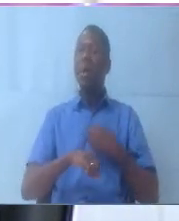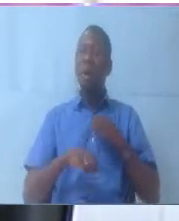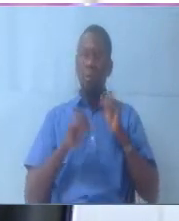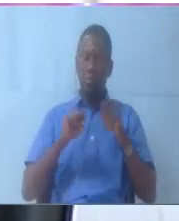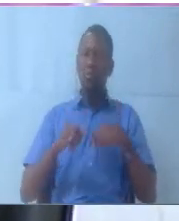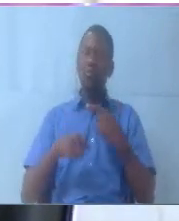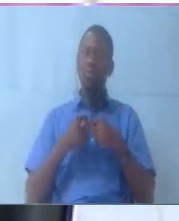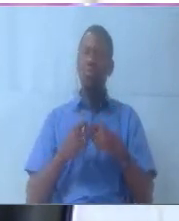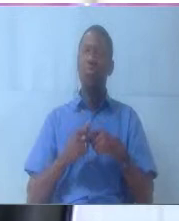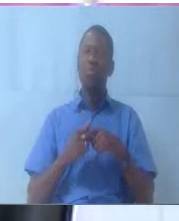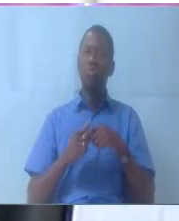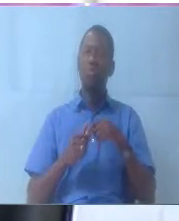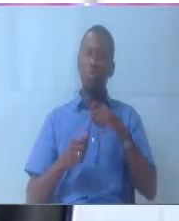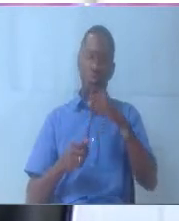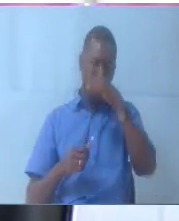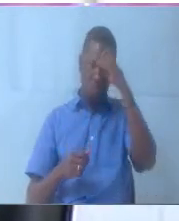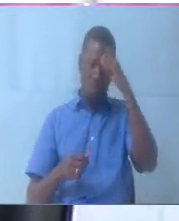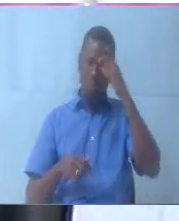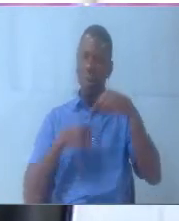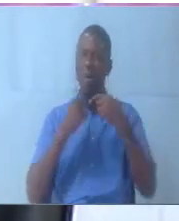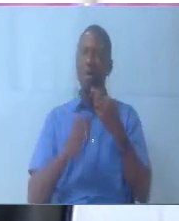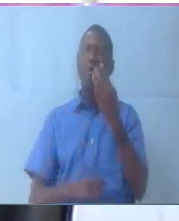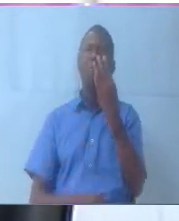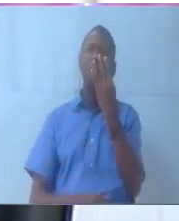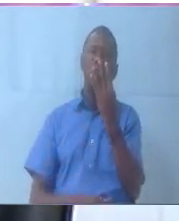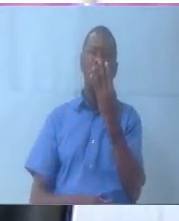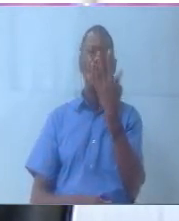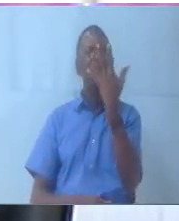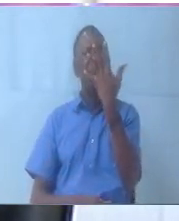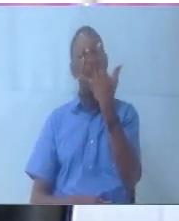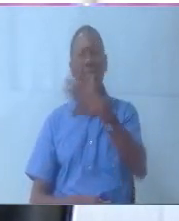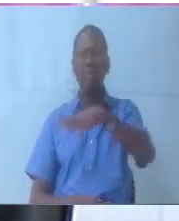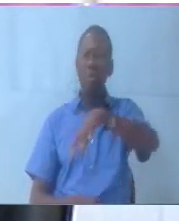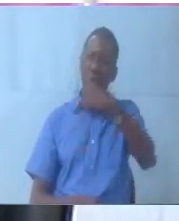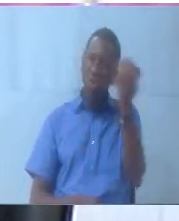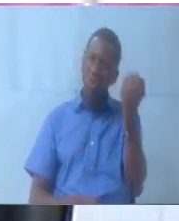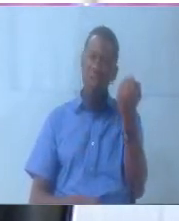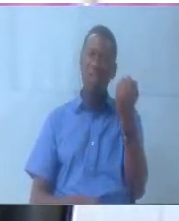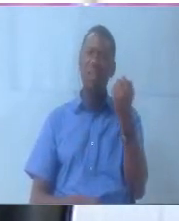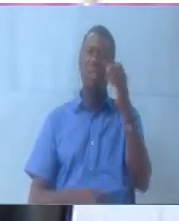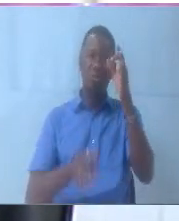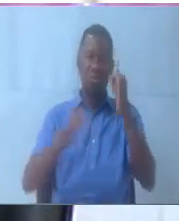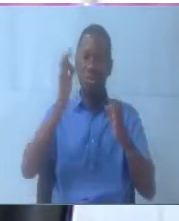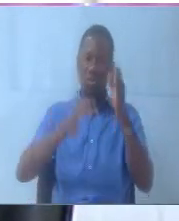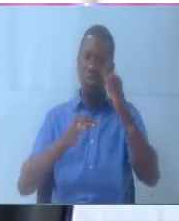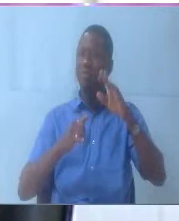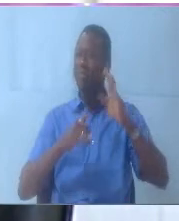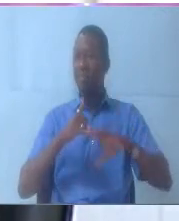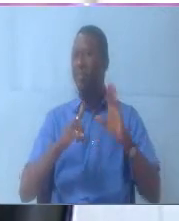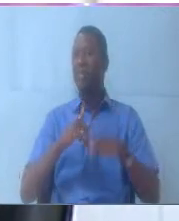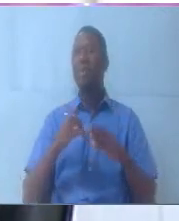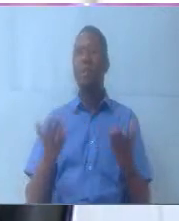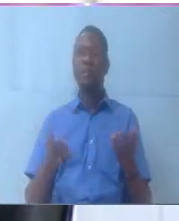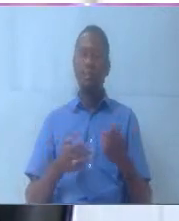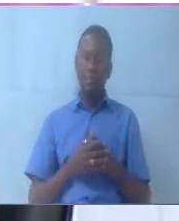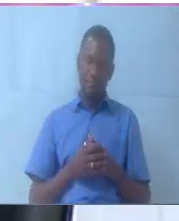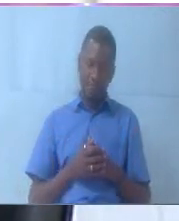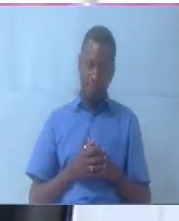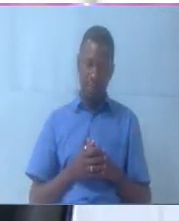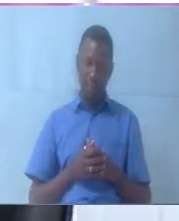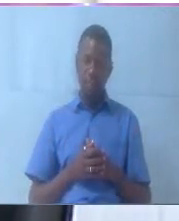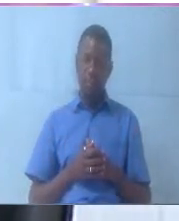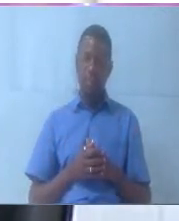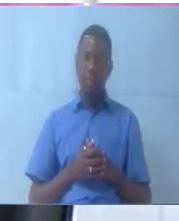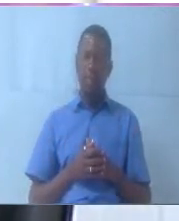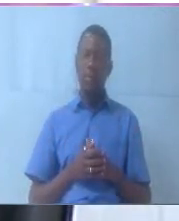500 cases. Ngatata han fo membitala kiti kemenane fo kemelulu nyonga kata ngolu bonyoto. And I